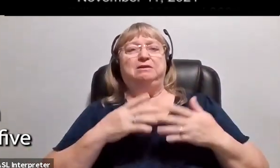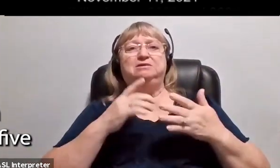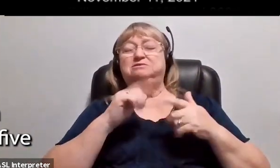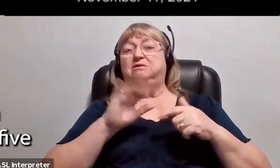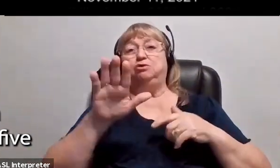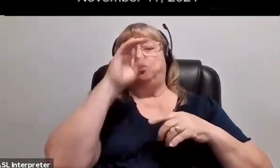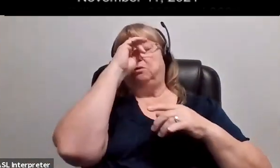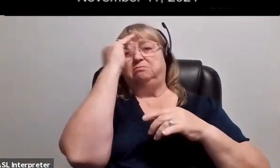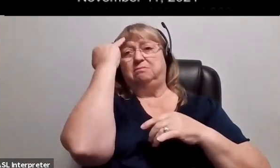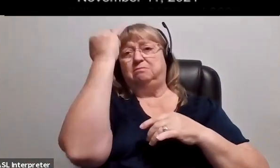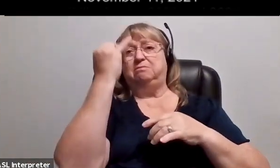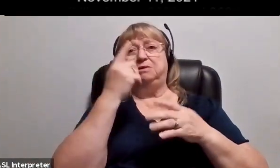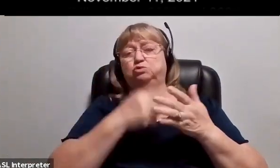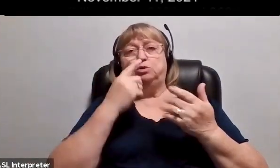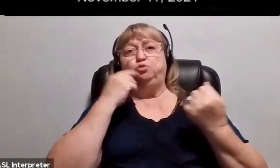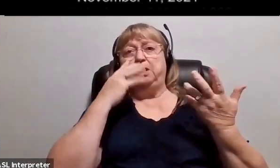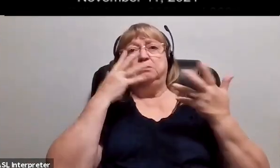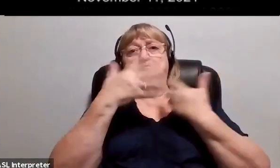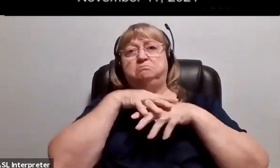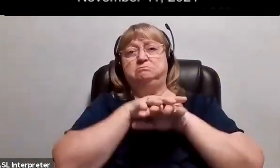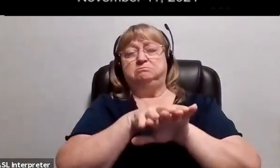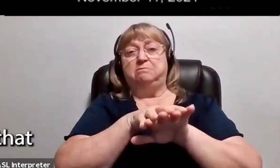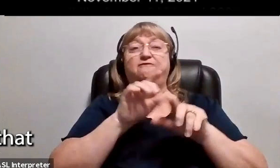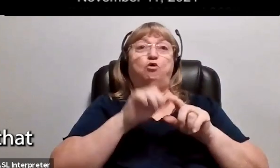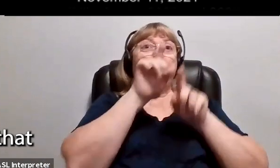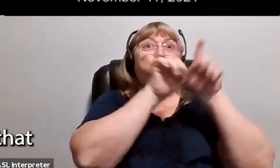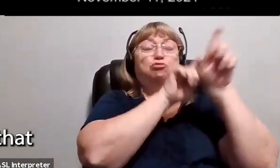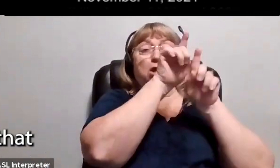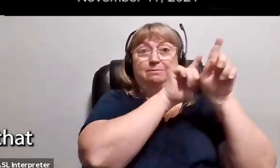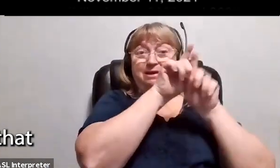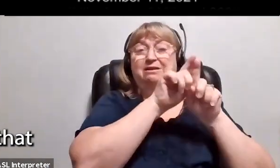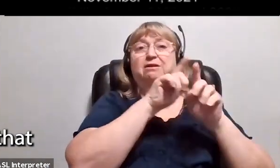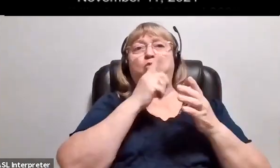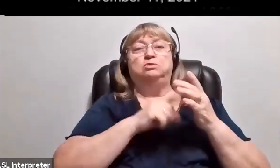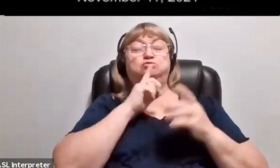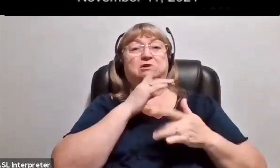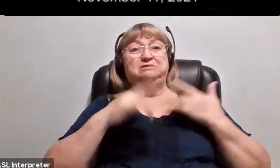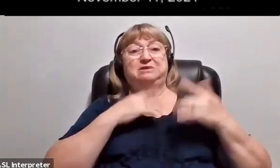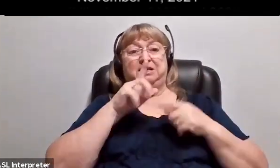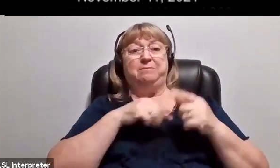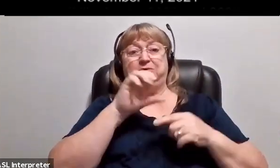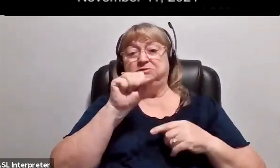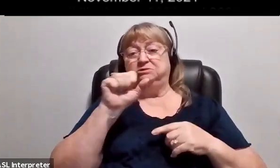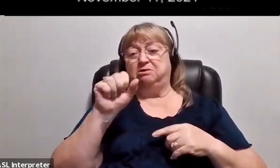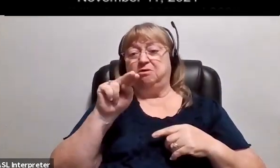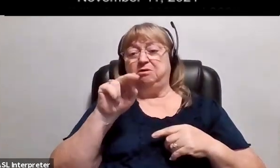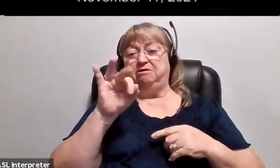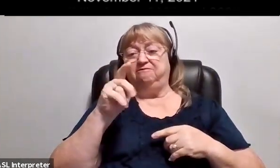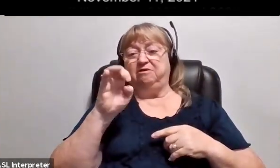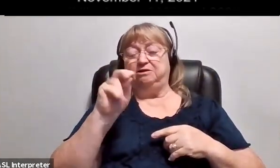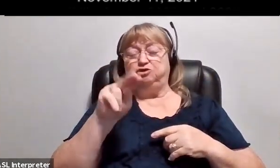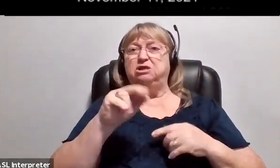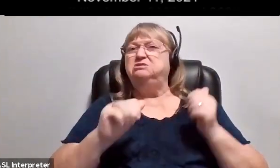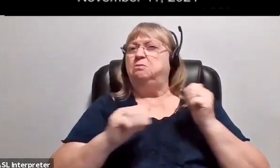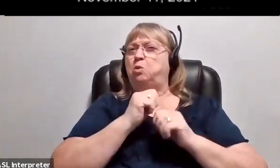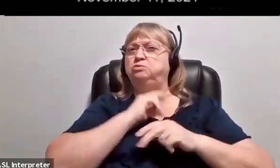of what you can sonify. And for astronomy in particular, what's exciting about sonification is that most of the universe is invisible to